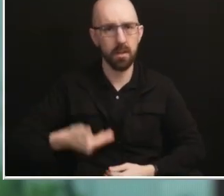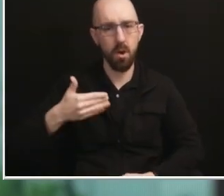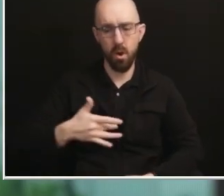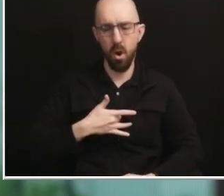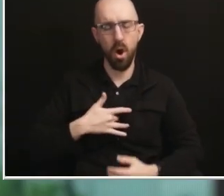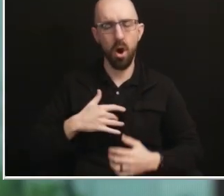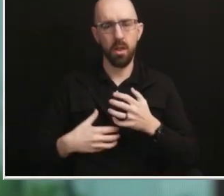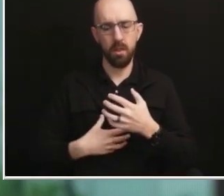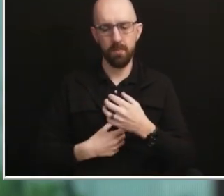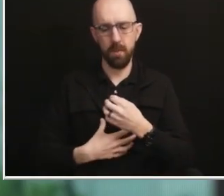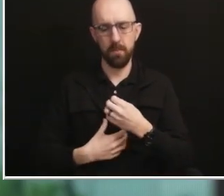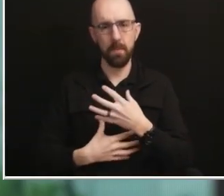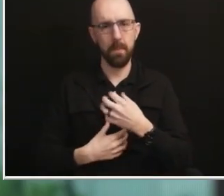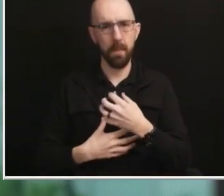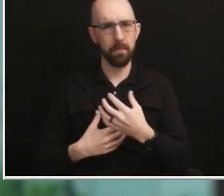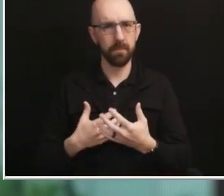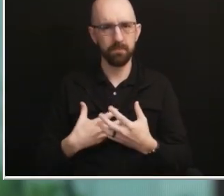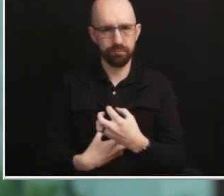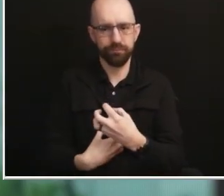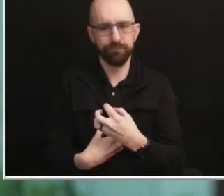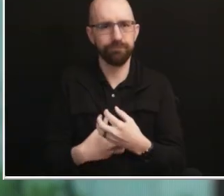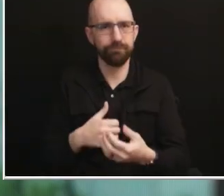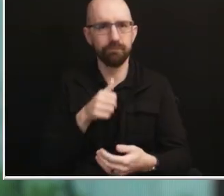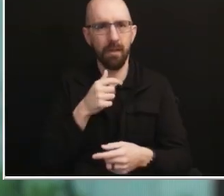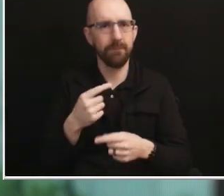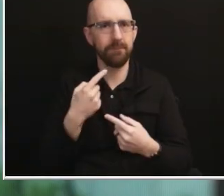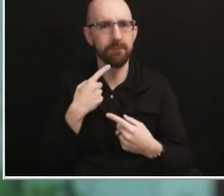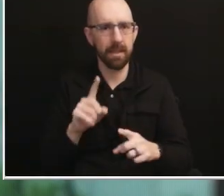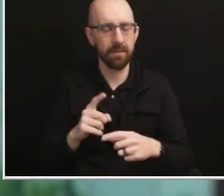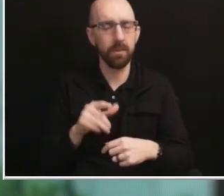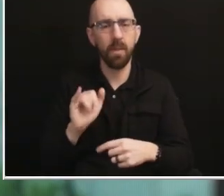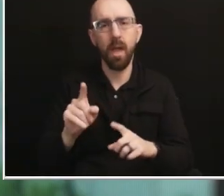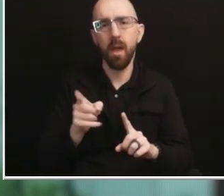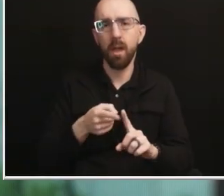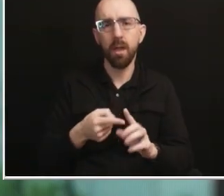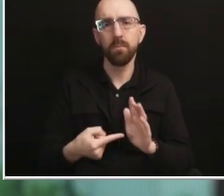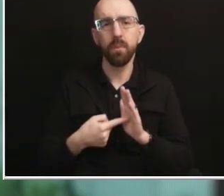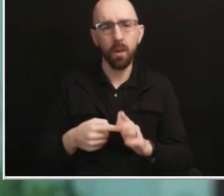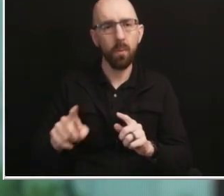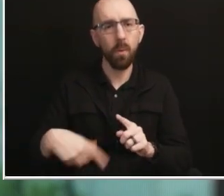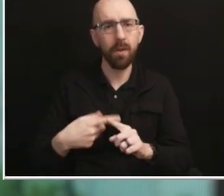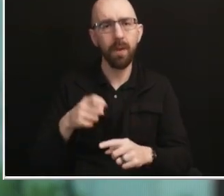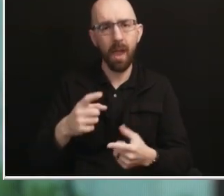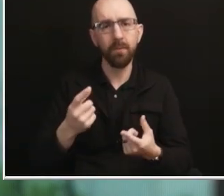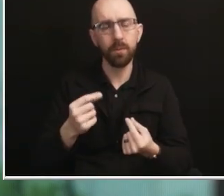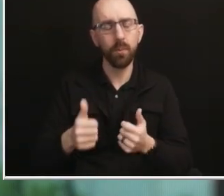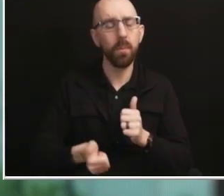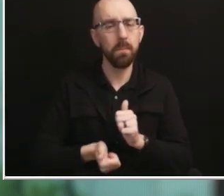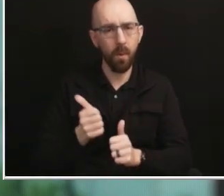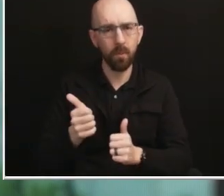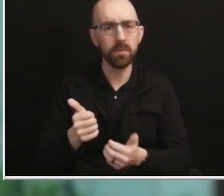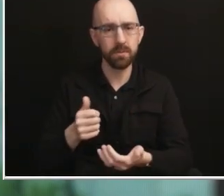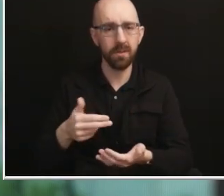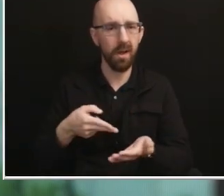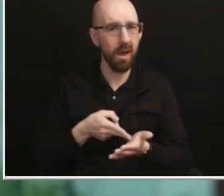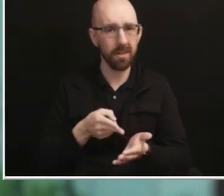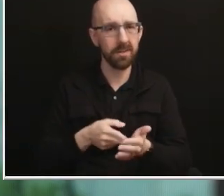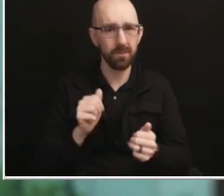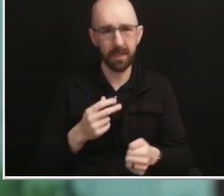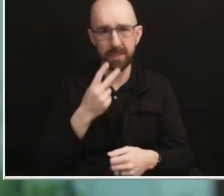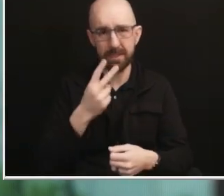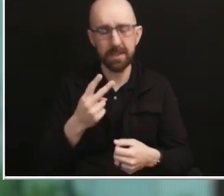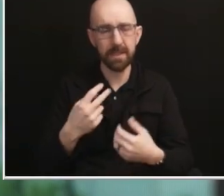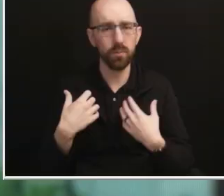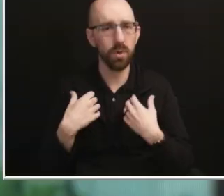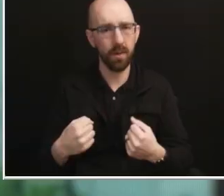and work effectively. So the initial presentation is usually when we have to do the most. And honestly, we can see it recover in as early